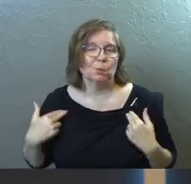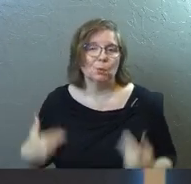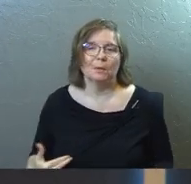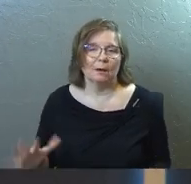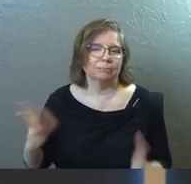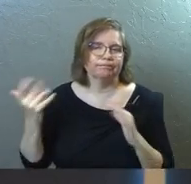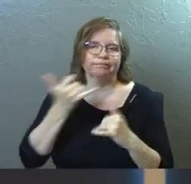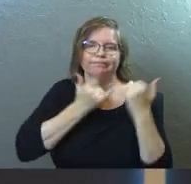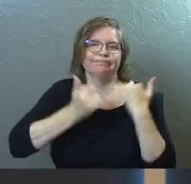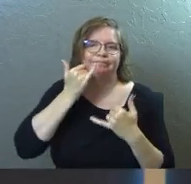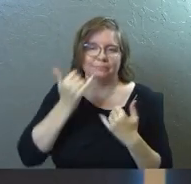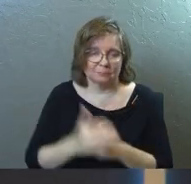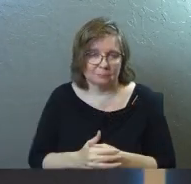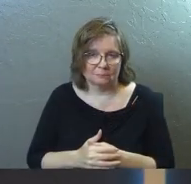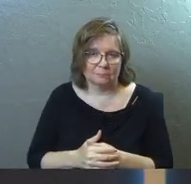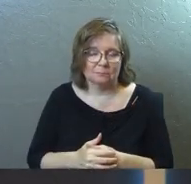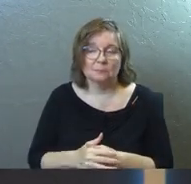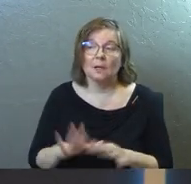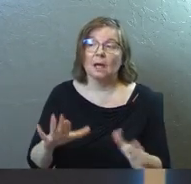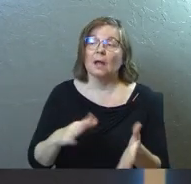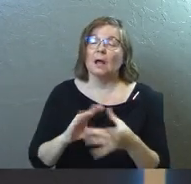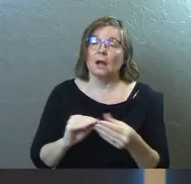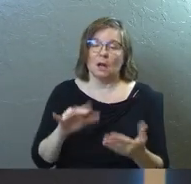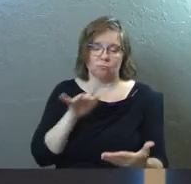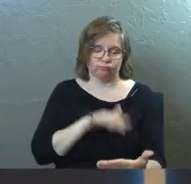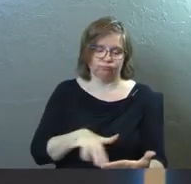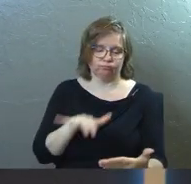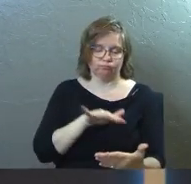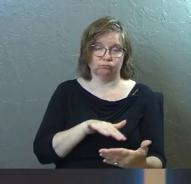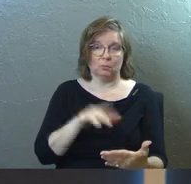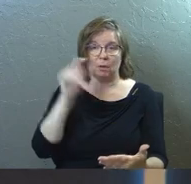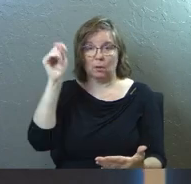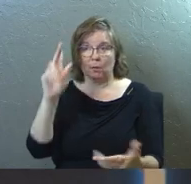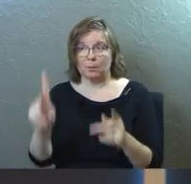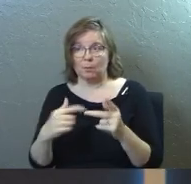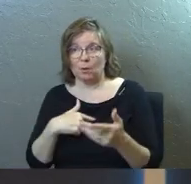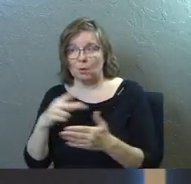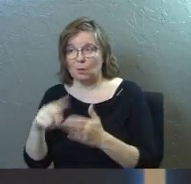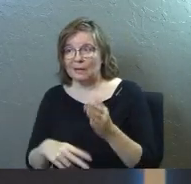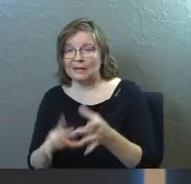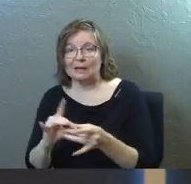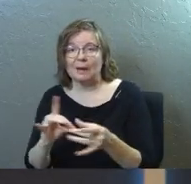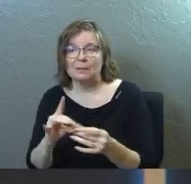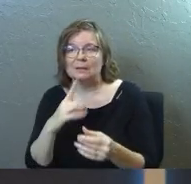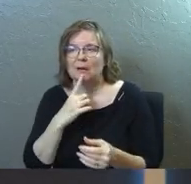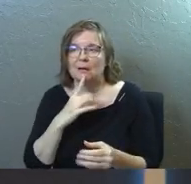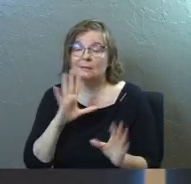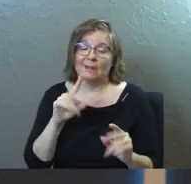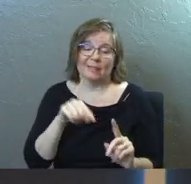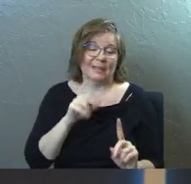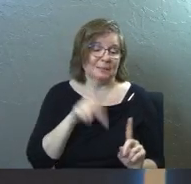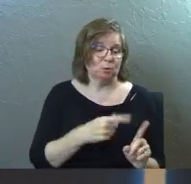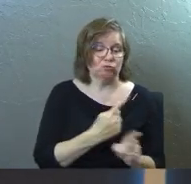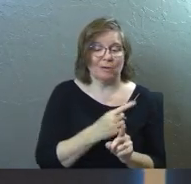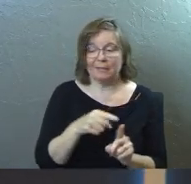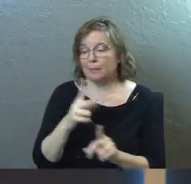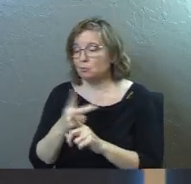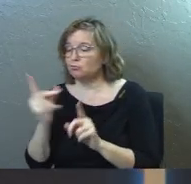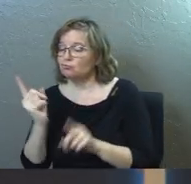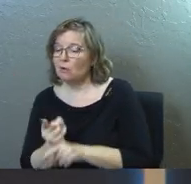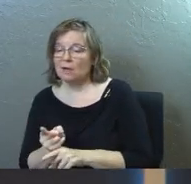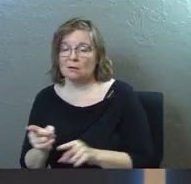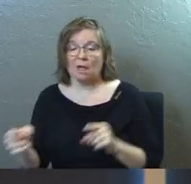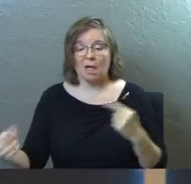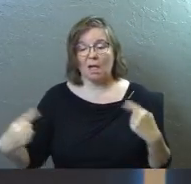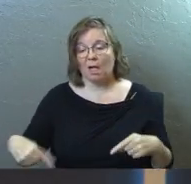happening here, right? Maybe you've heard otherwise. And again, as I was studying and reading, there were theologians and people who I was reading from commentaries, and they were like, this person's right. No, this person was